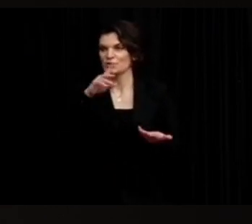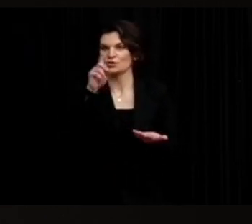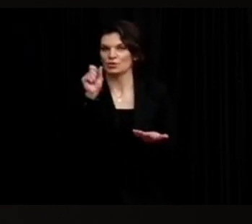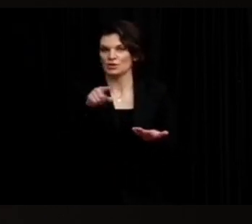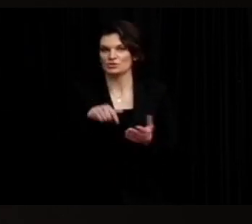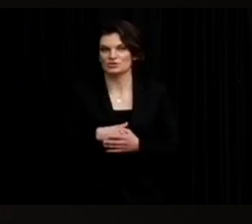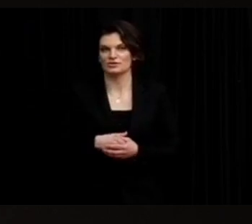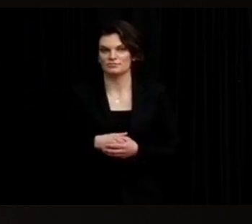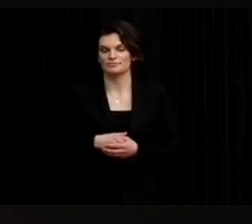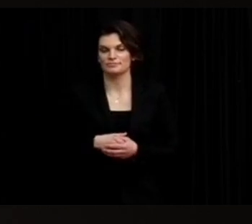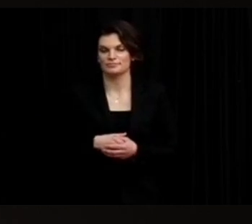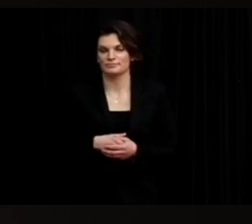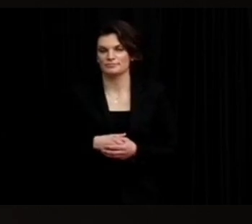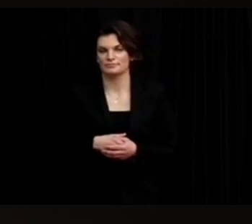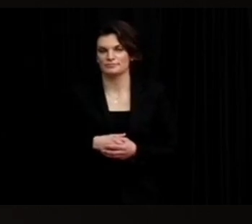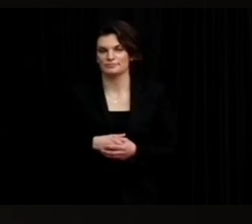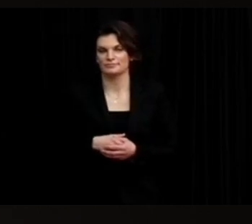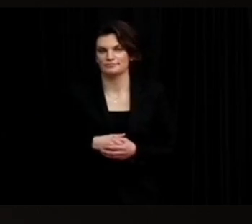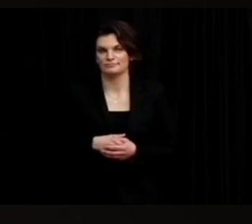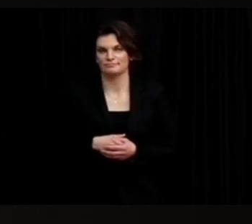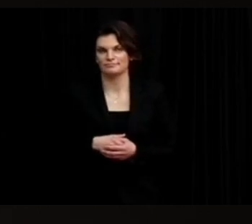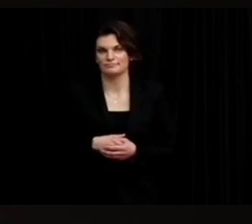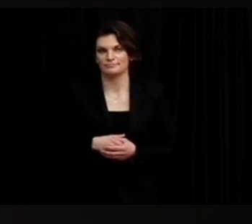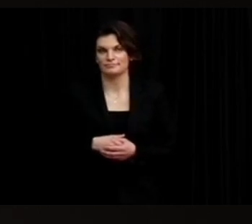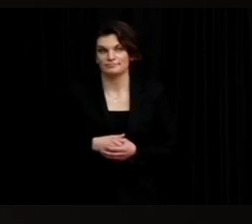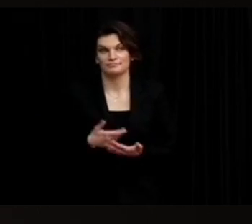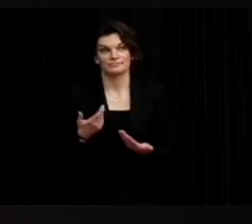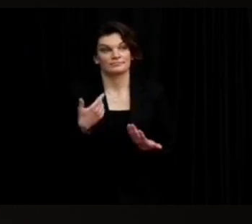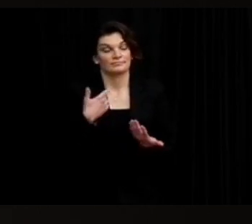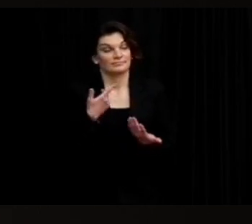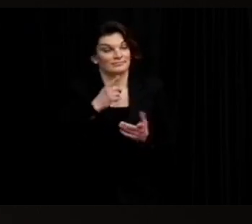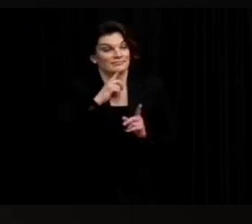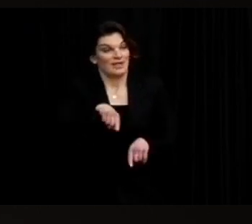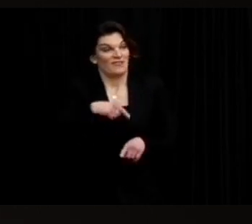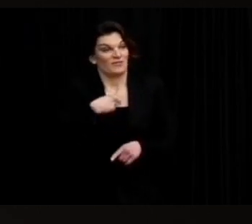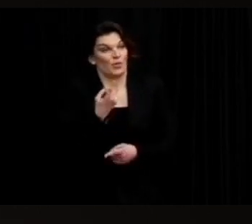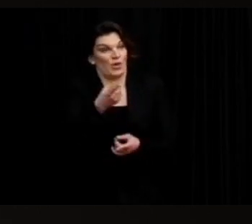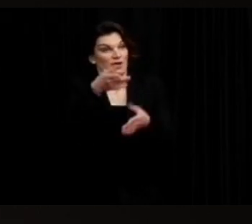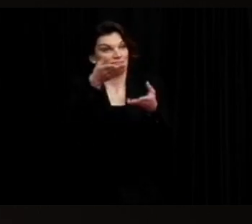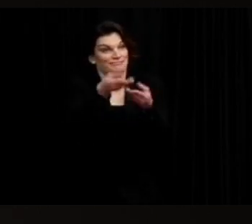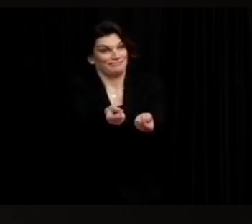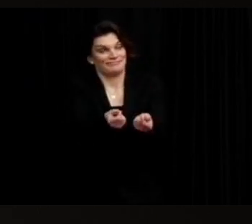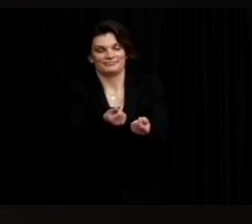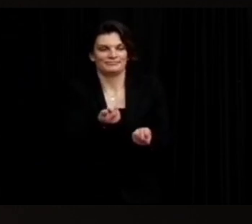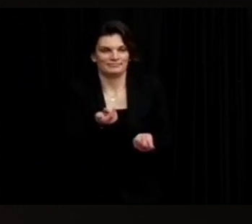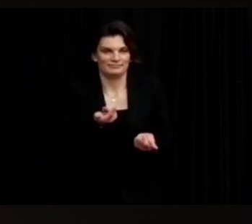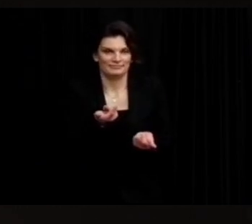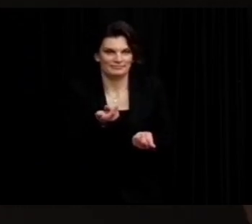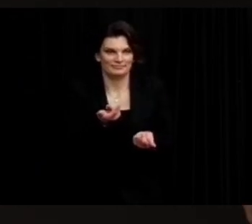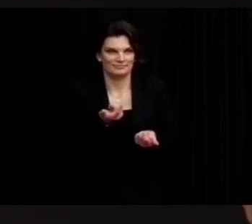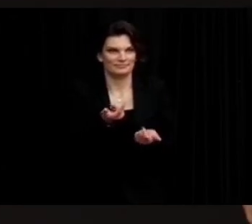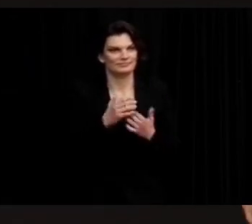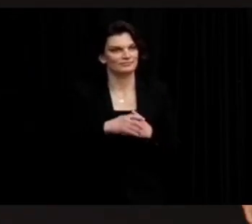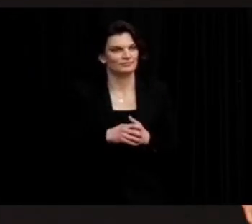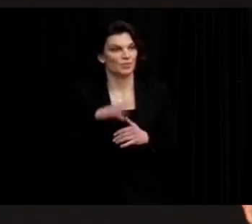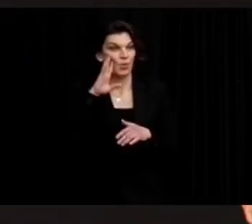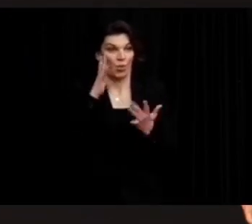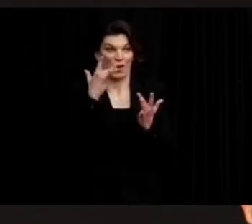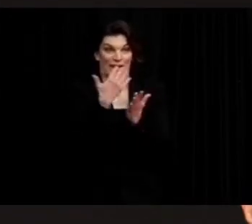we don't have a one decision solution to that, right? So we know that the waiting